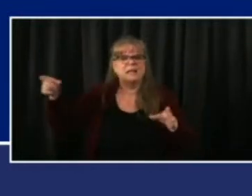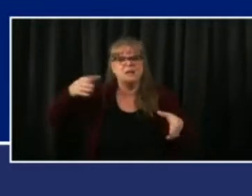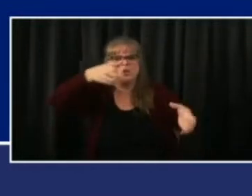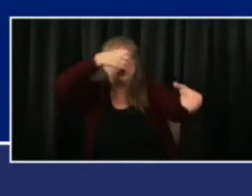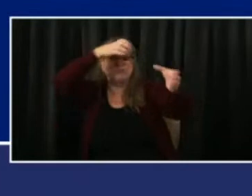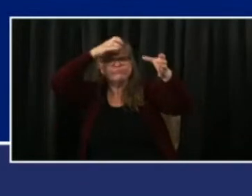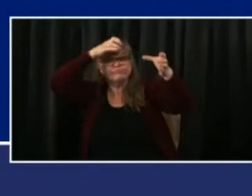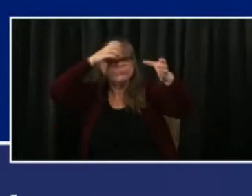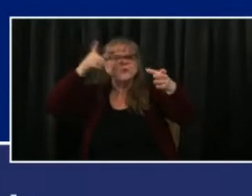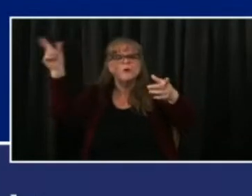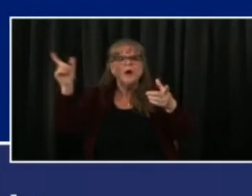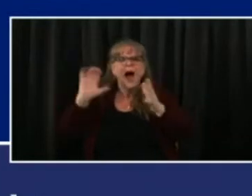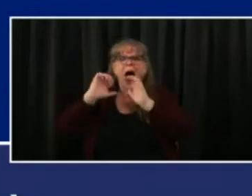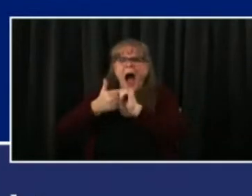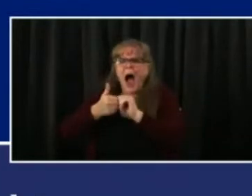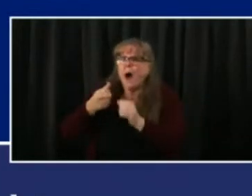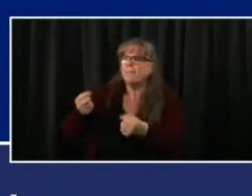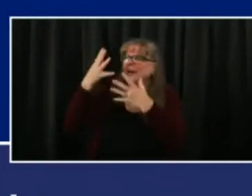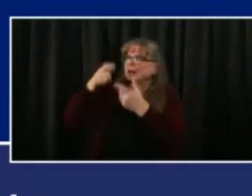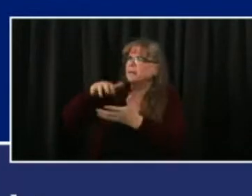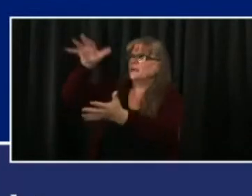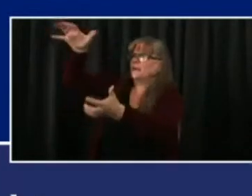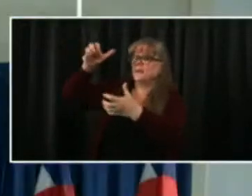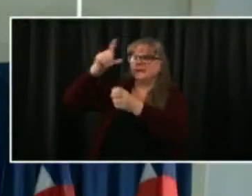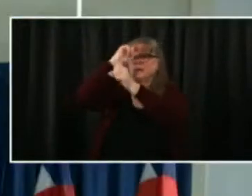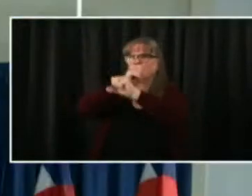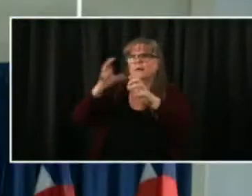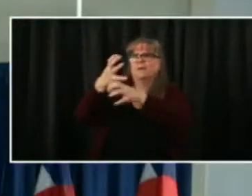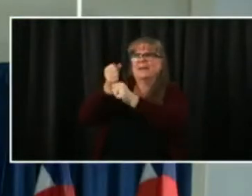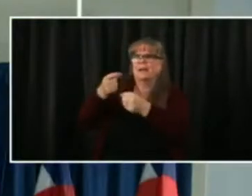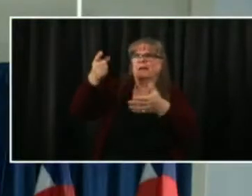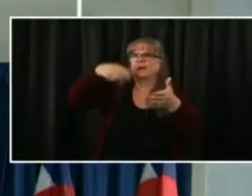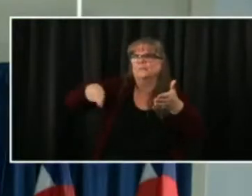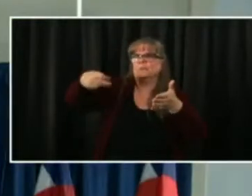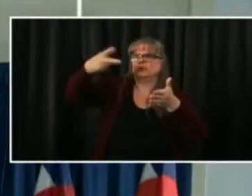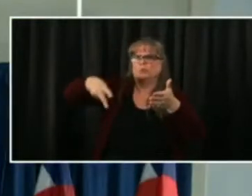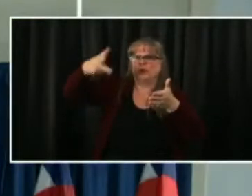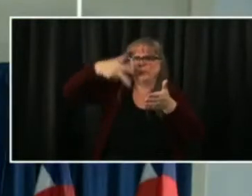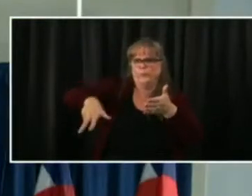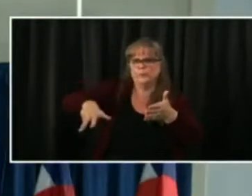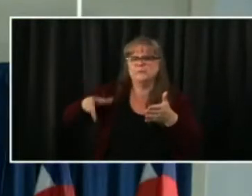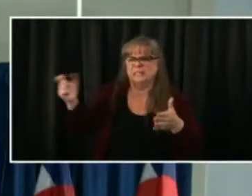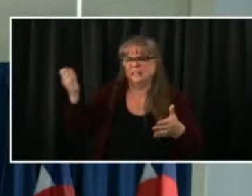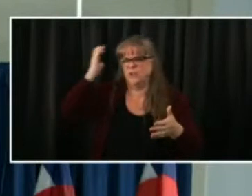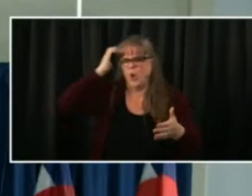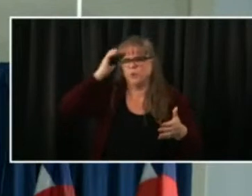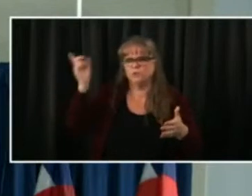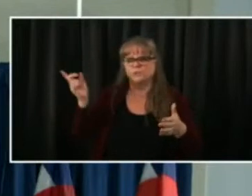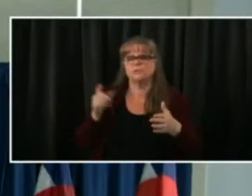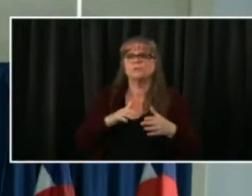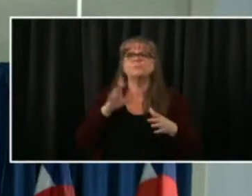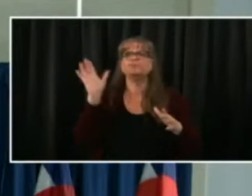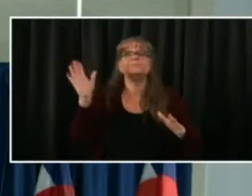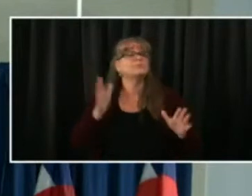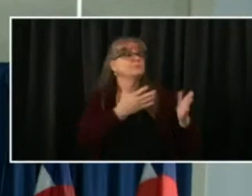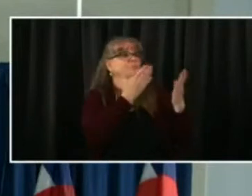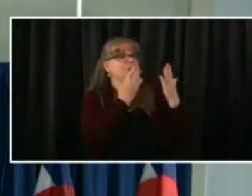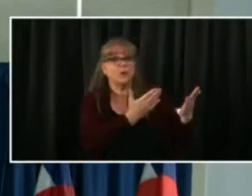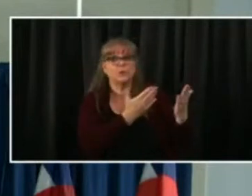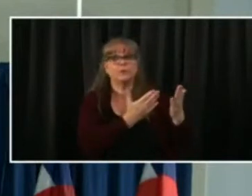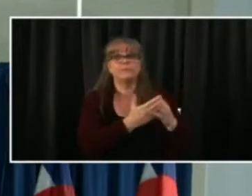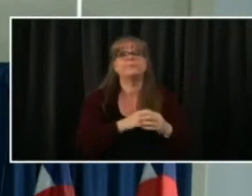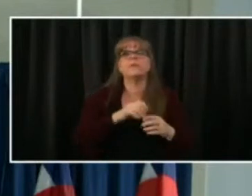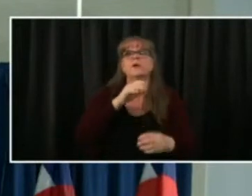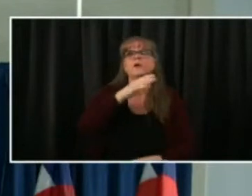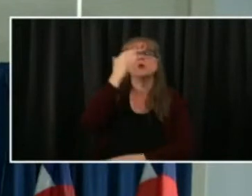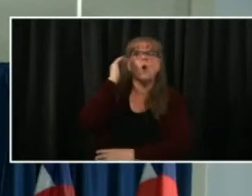few weeks. General Sherman? Thank you, Governor. So as the governor mentioned, we now know what our 3-week supply of vaccine is going to be now.